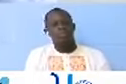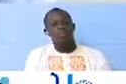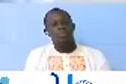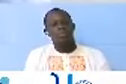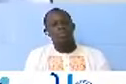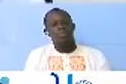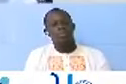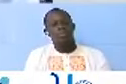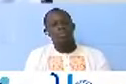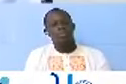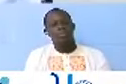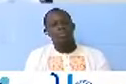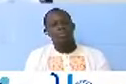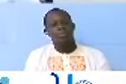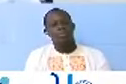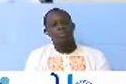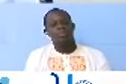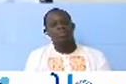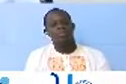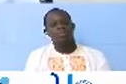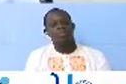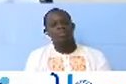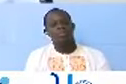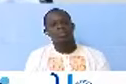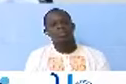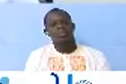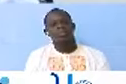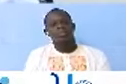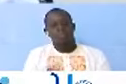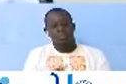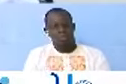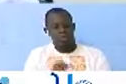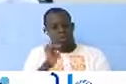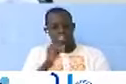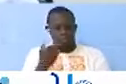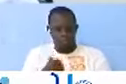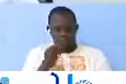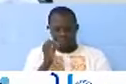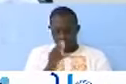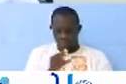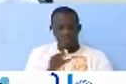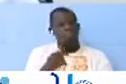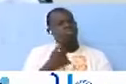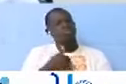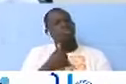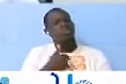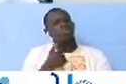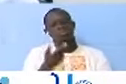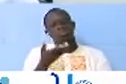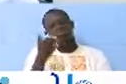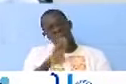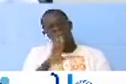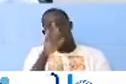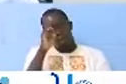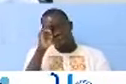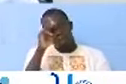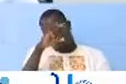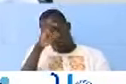The accusation was I was at home, I'd closed from work.